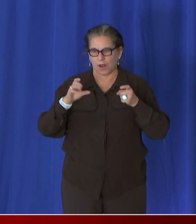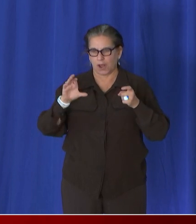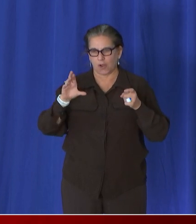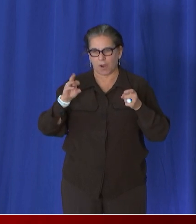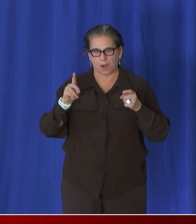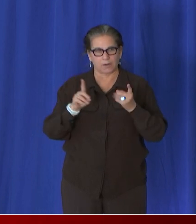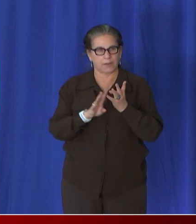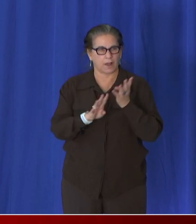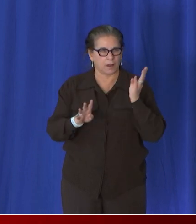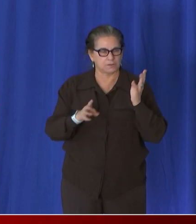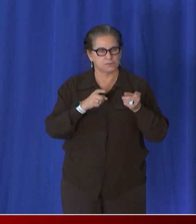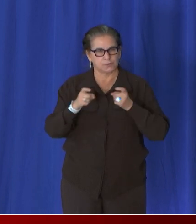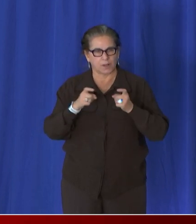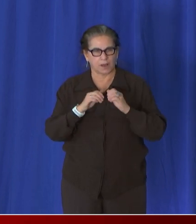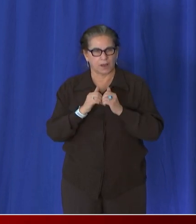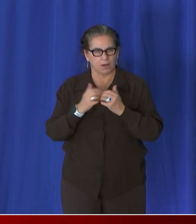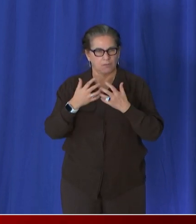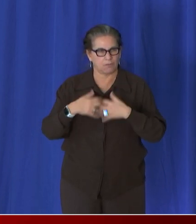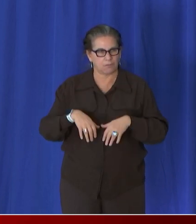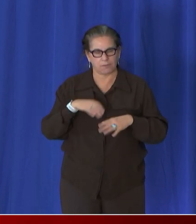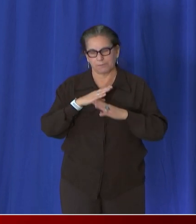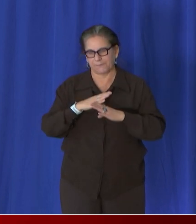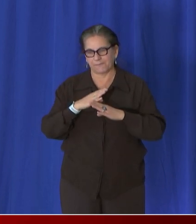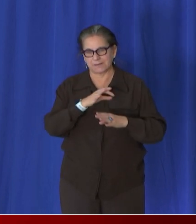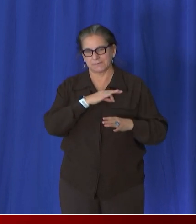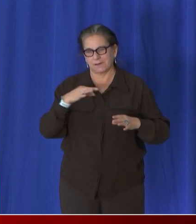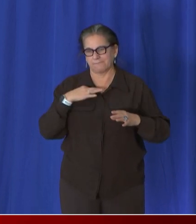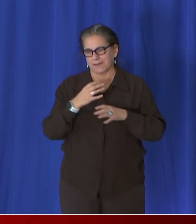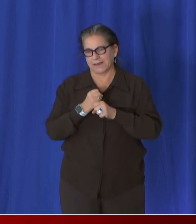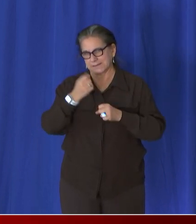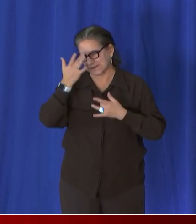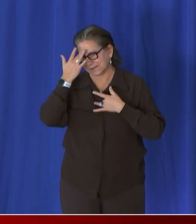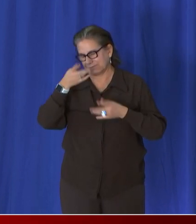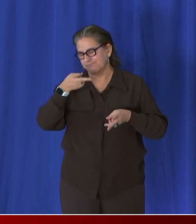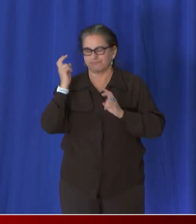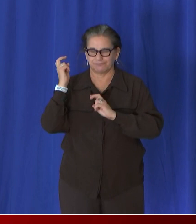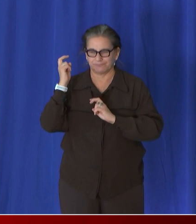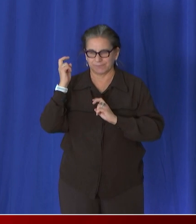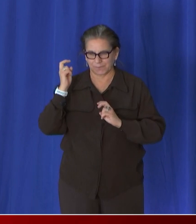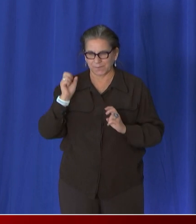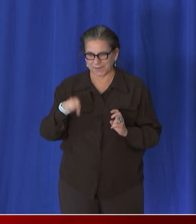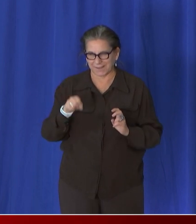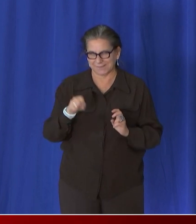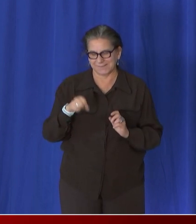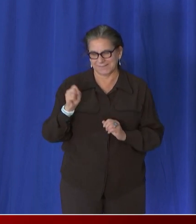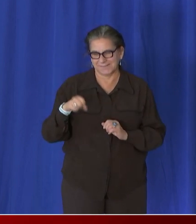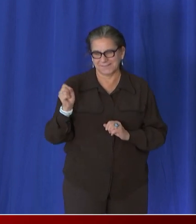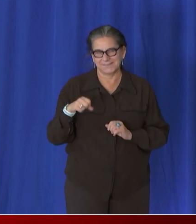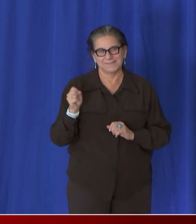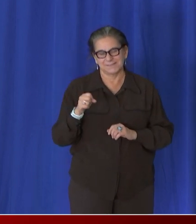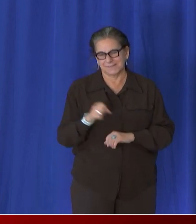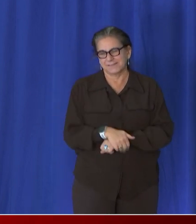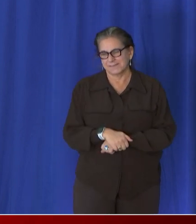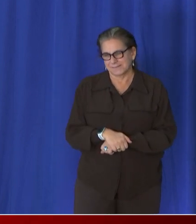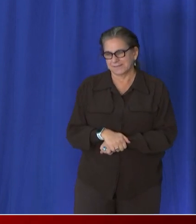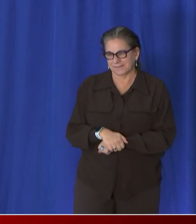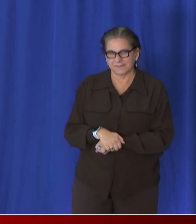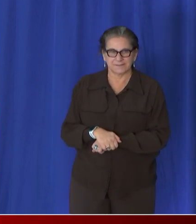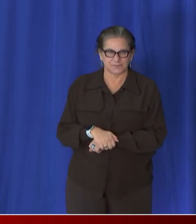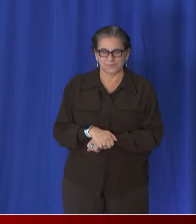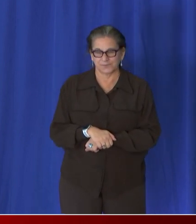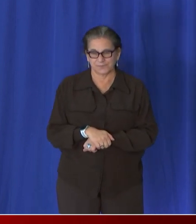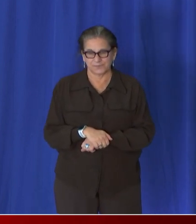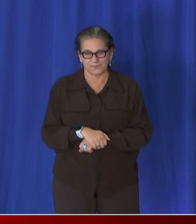that are offering this. I wonder if there's any interest to expand before New Year's Eve. It'll be based on the supply of the test, and as we get them, Gotcha.